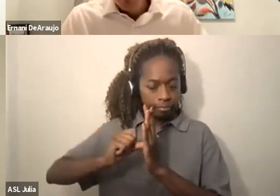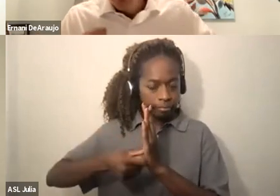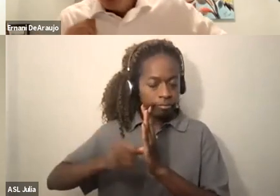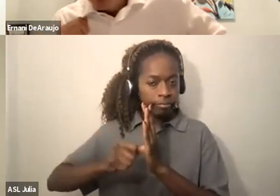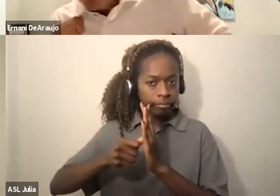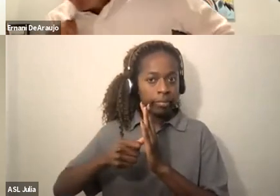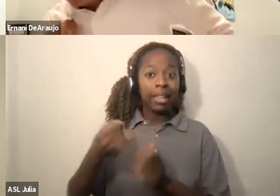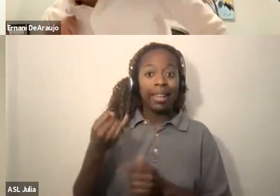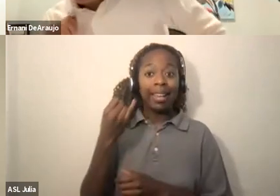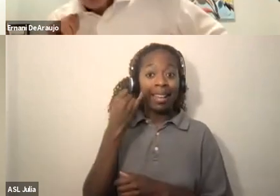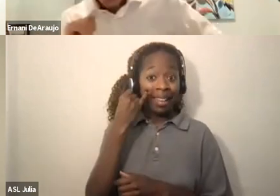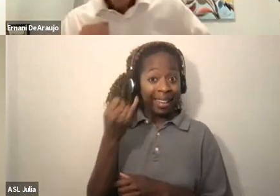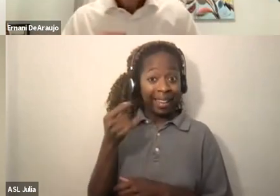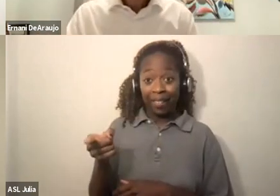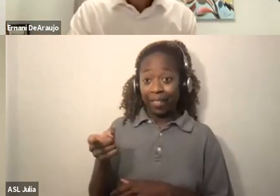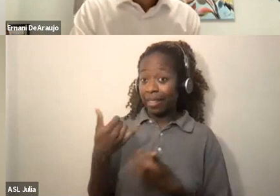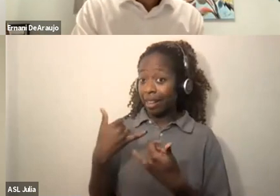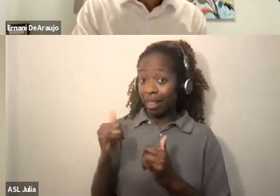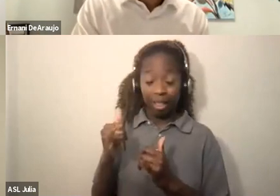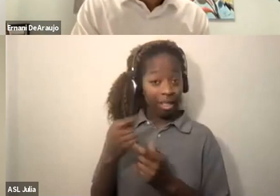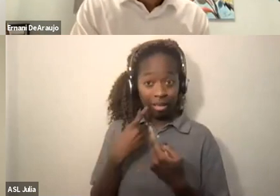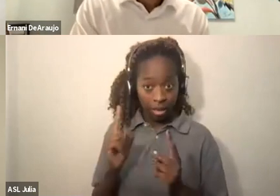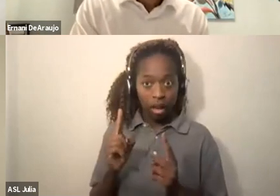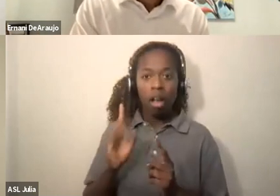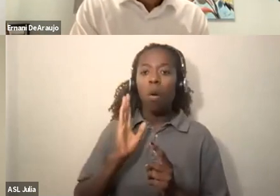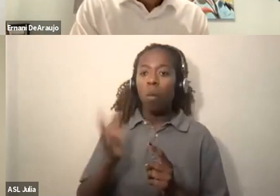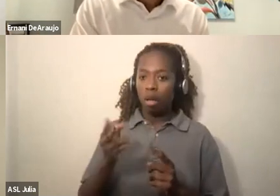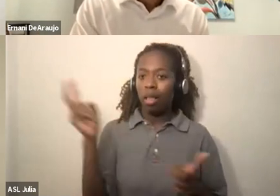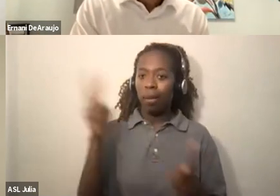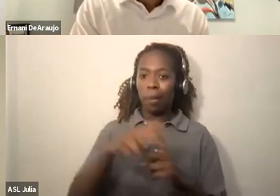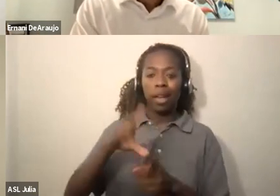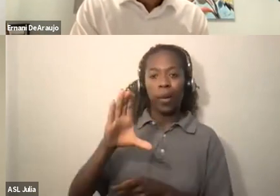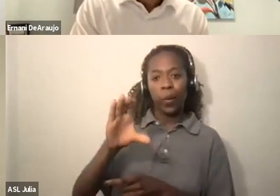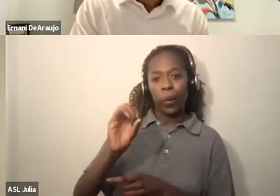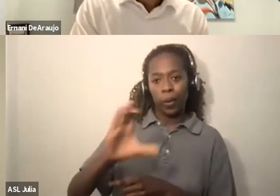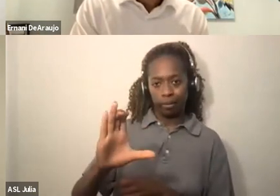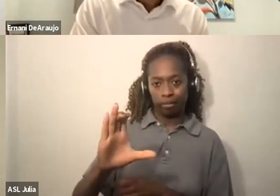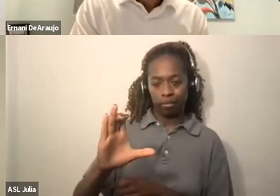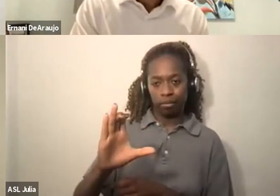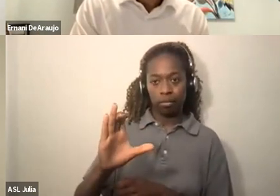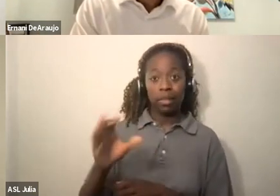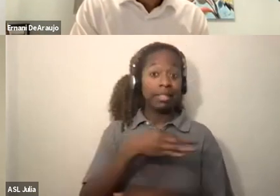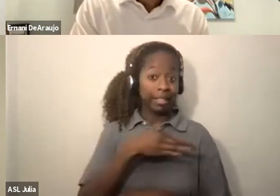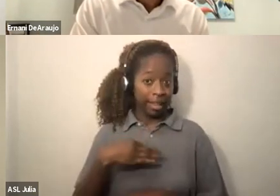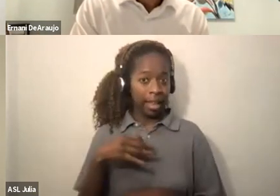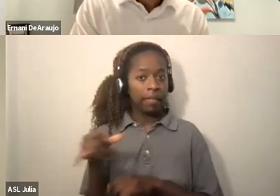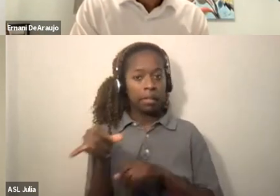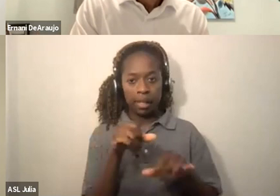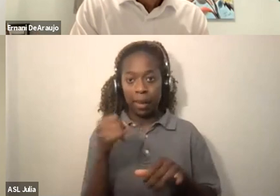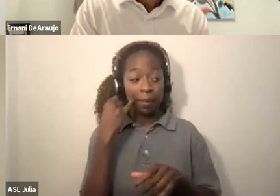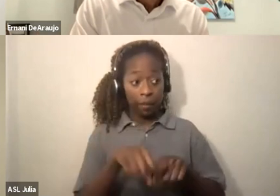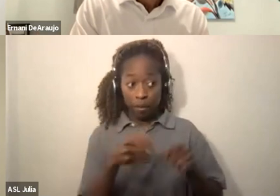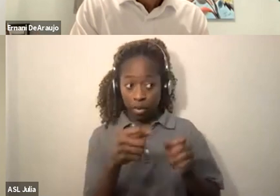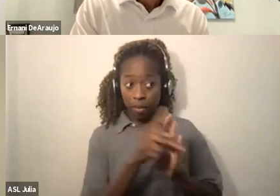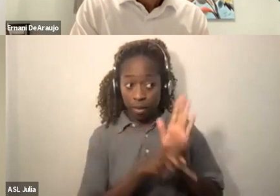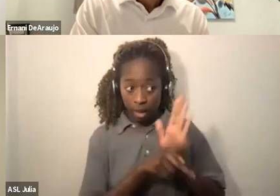appropriate to the situation violations of this policy by staff will be handled in the same manner as other violations of boston public